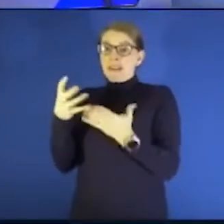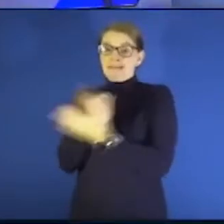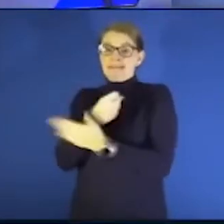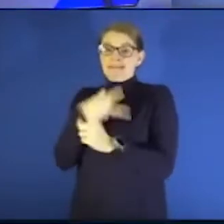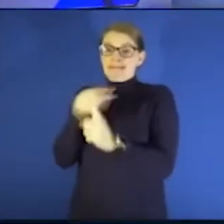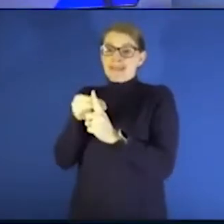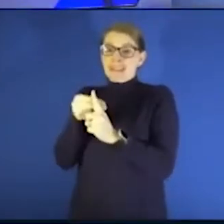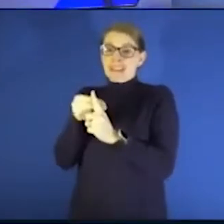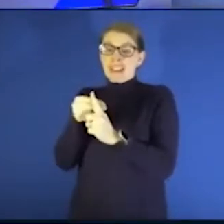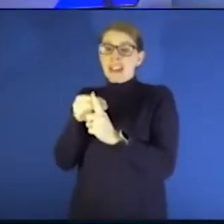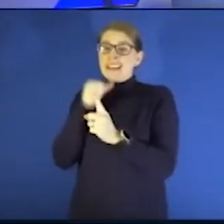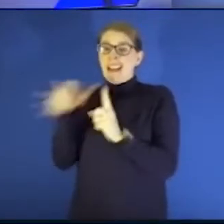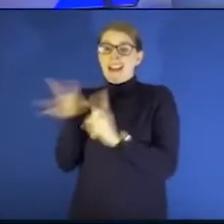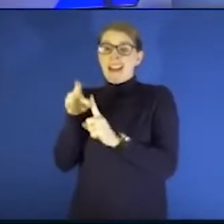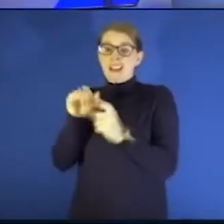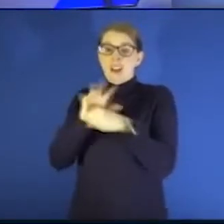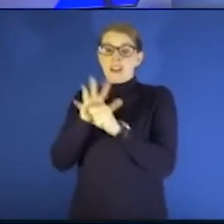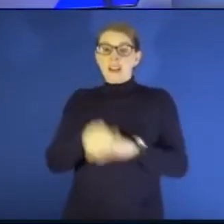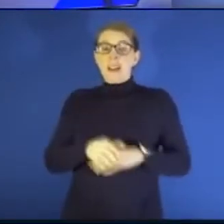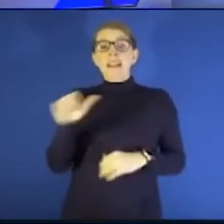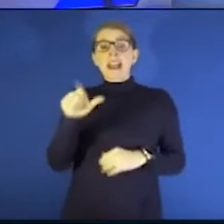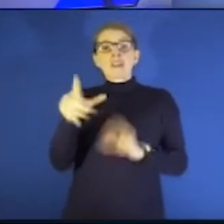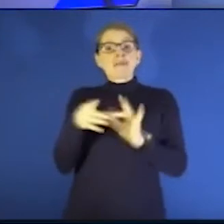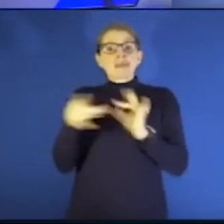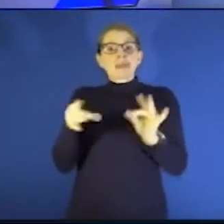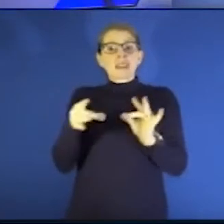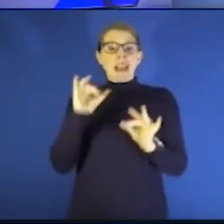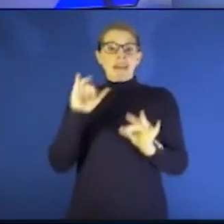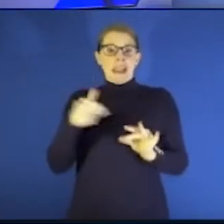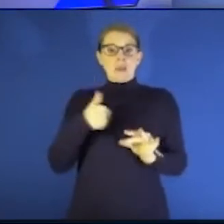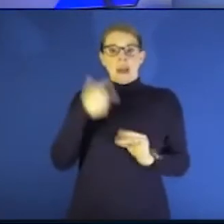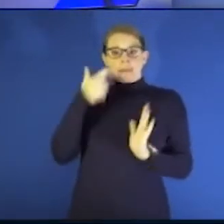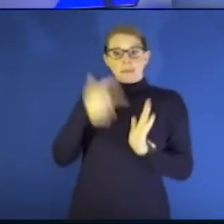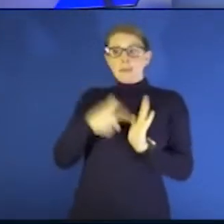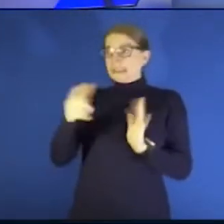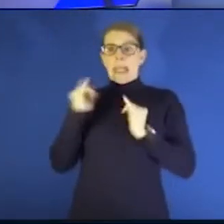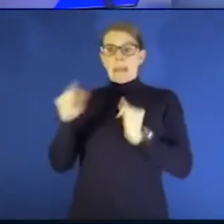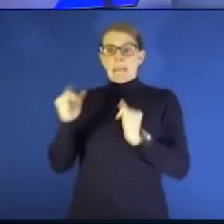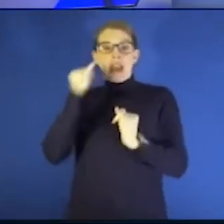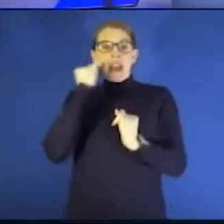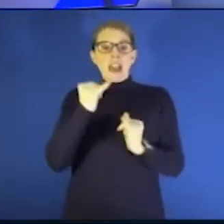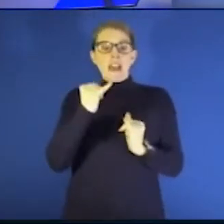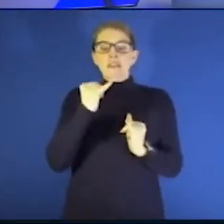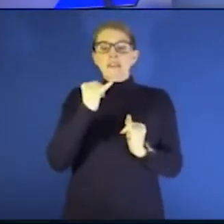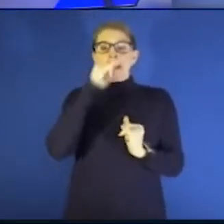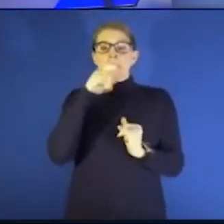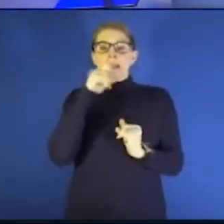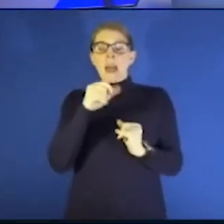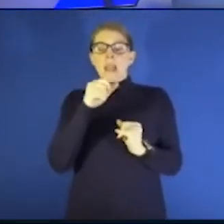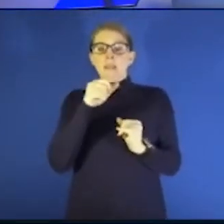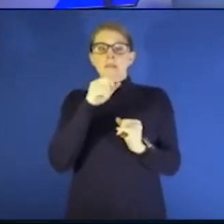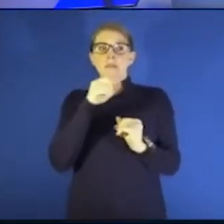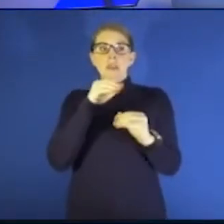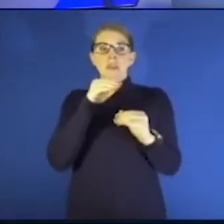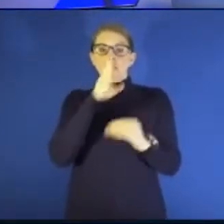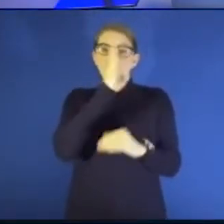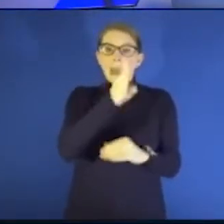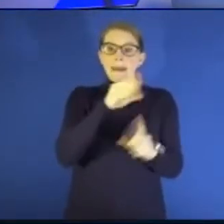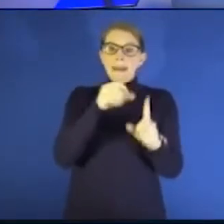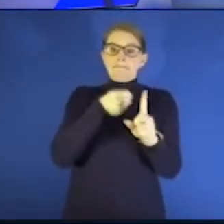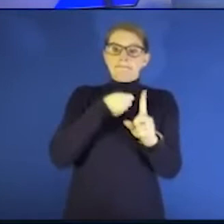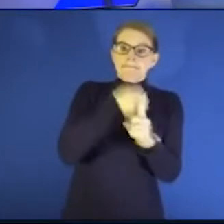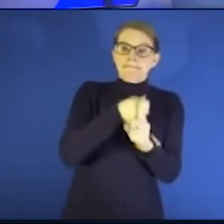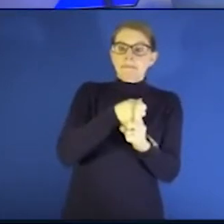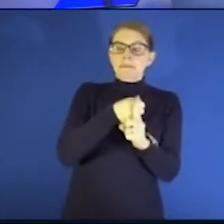Well, and like you said, that's just what you're seeing. And I see the same thing. And even if a kid isn't directly impacted by a death in a family, they're seeing it. It's